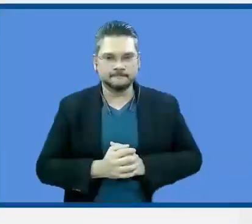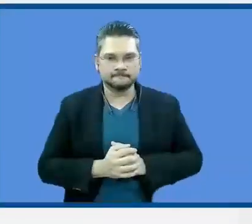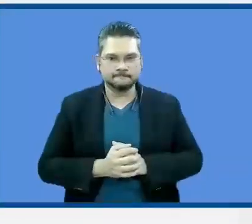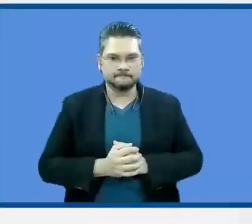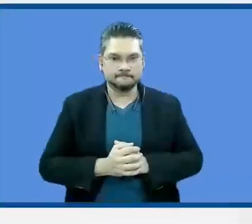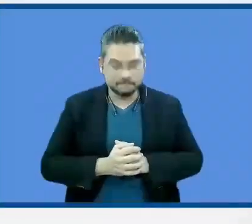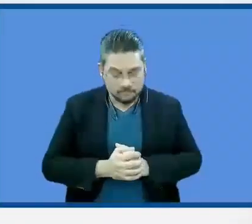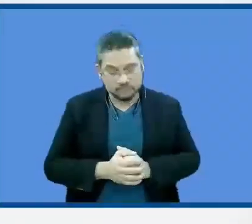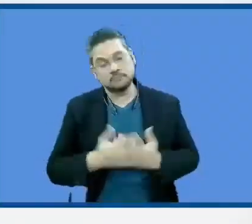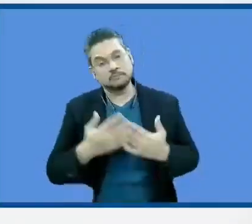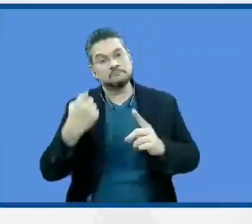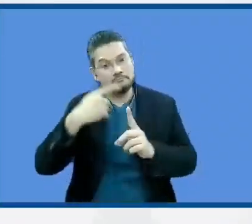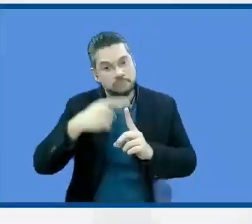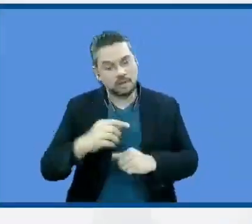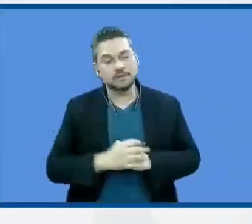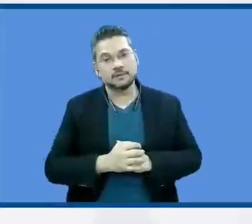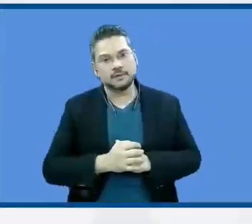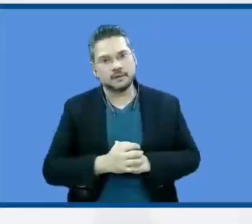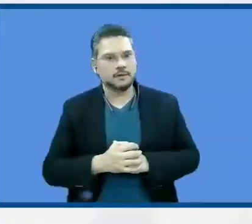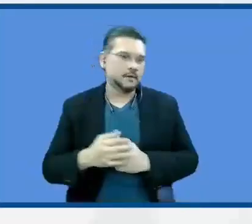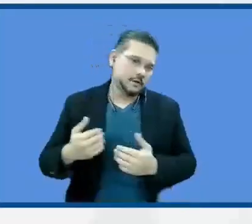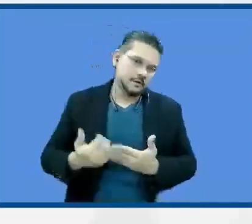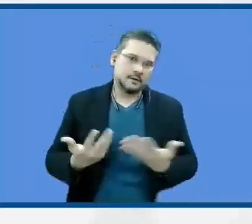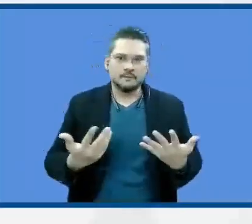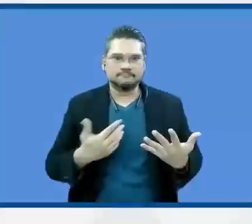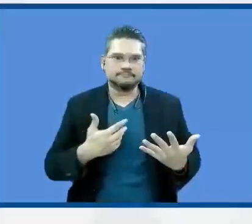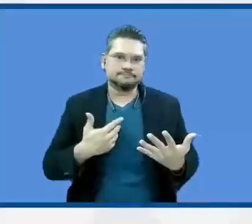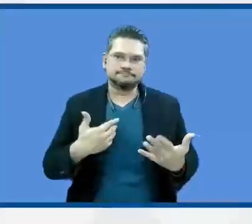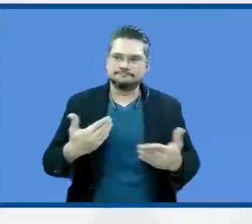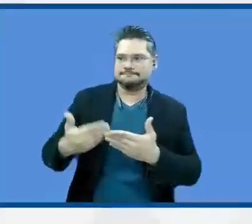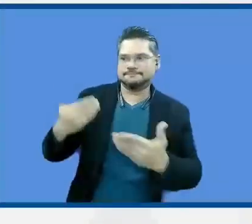long time that I being part of this